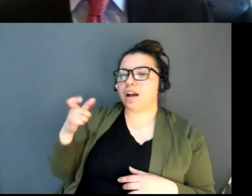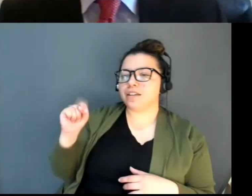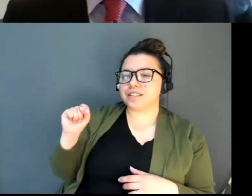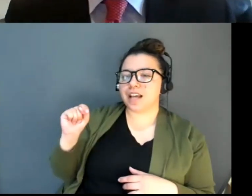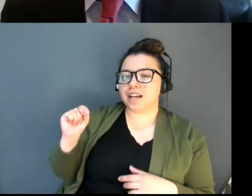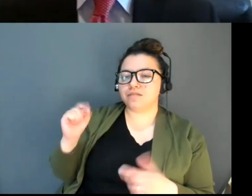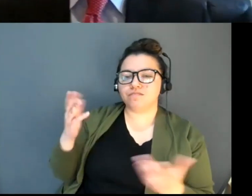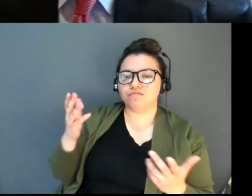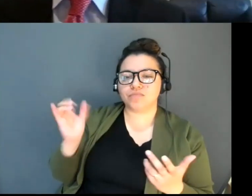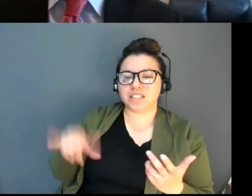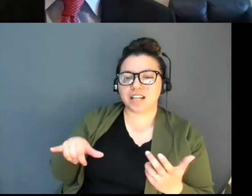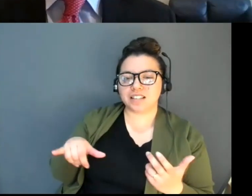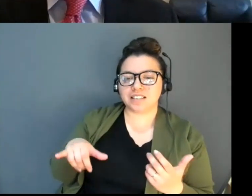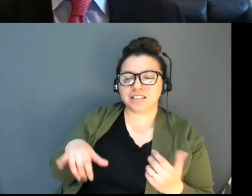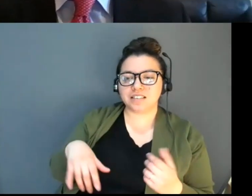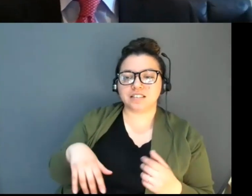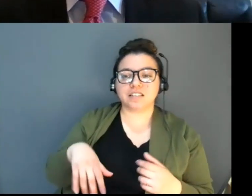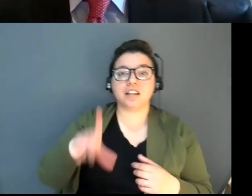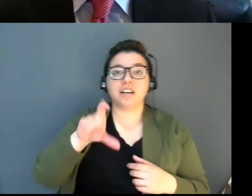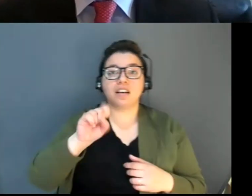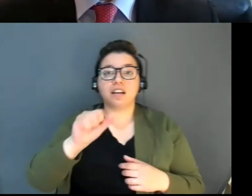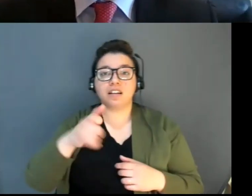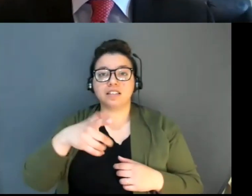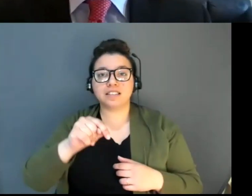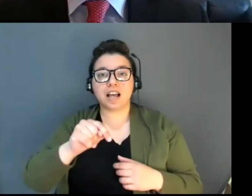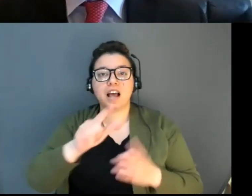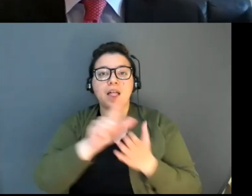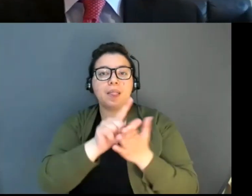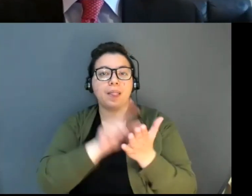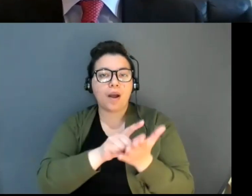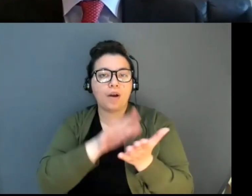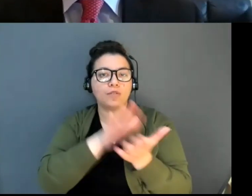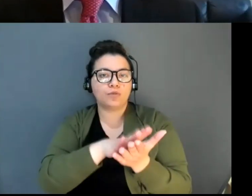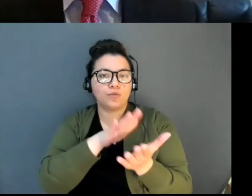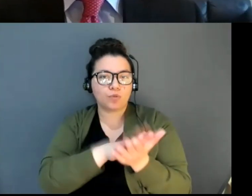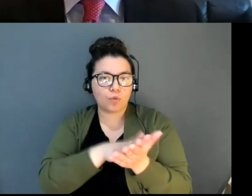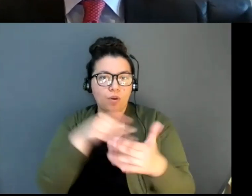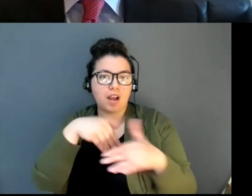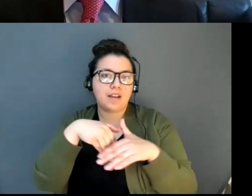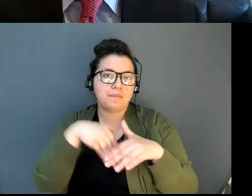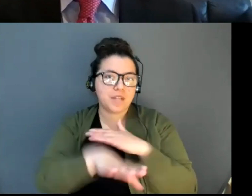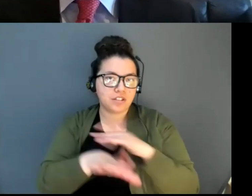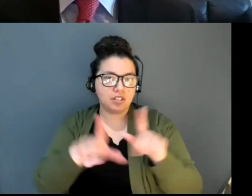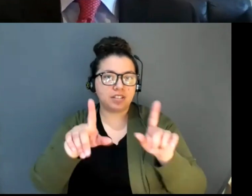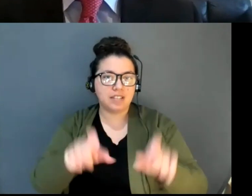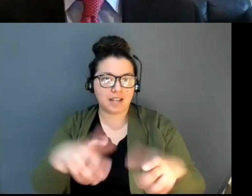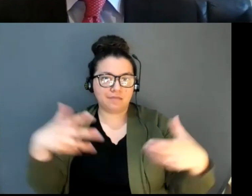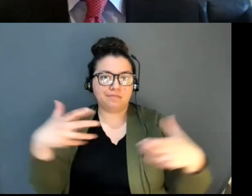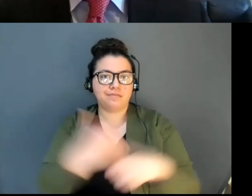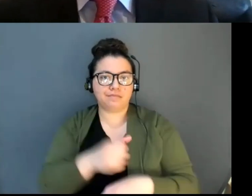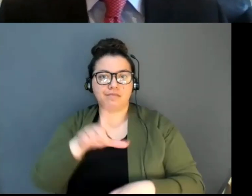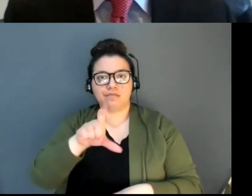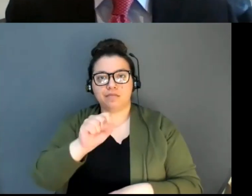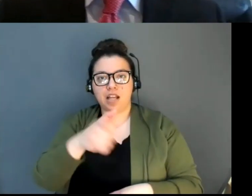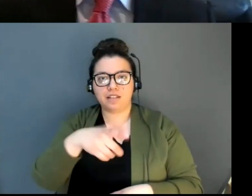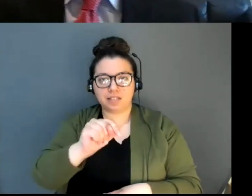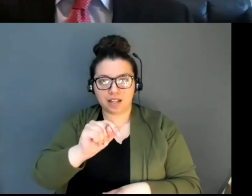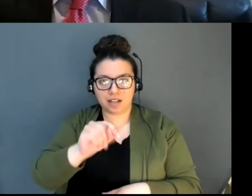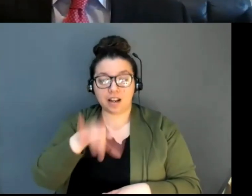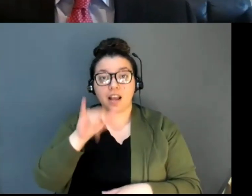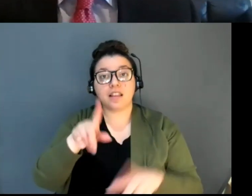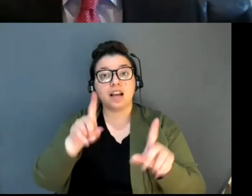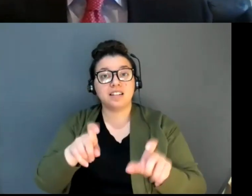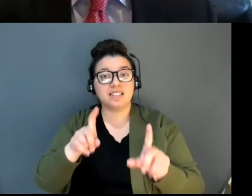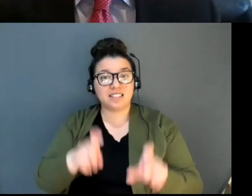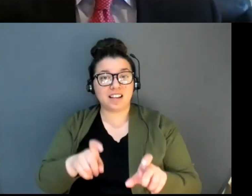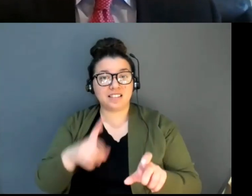is the Law School Admissions Test, LSAT. And it's a test that tests your ability